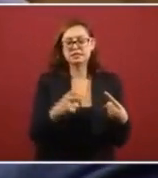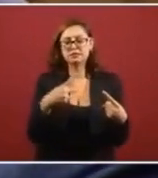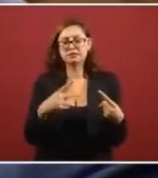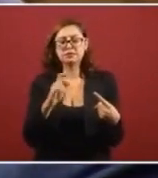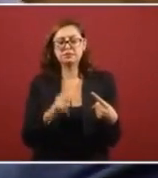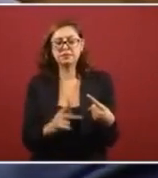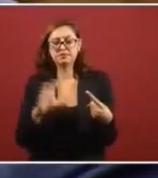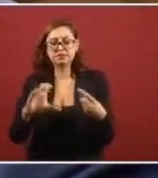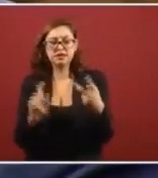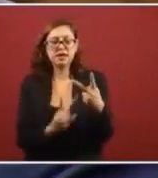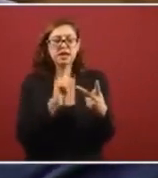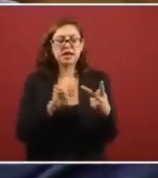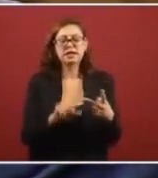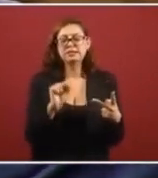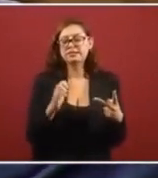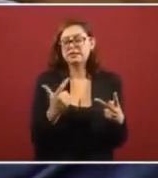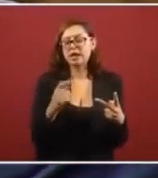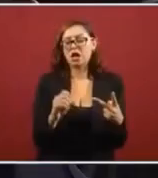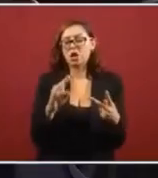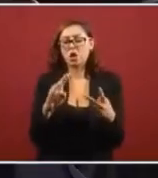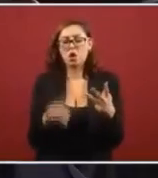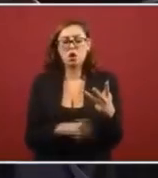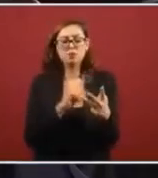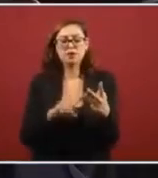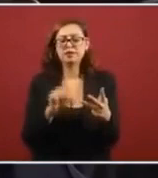security and government